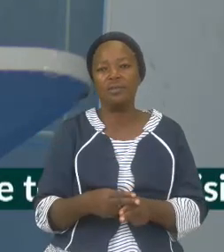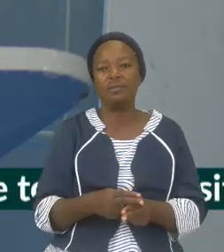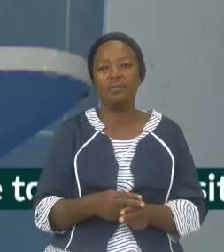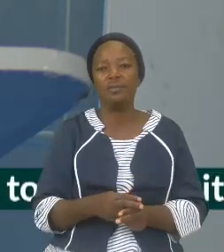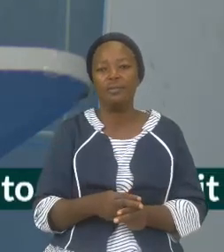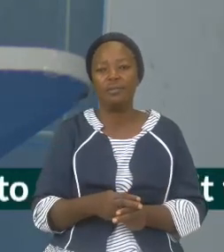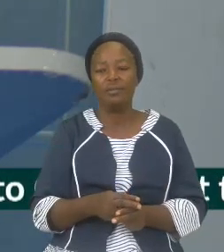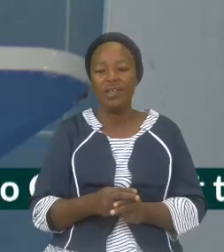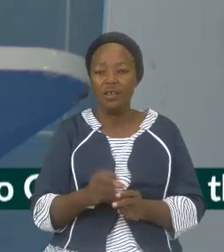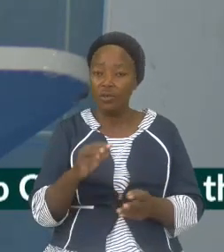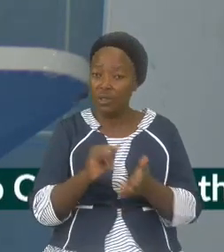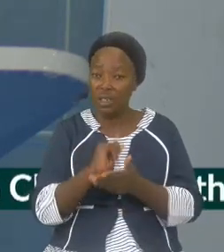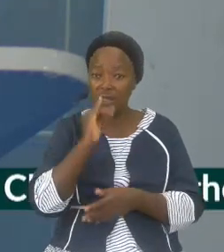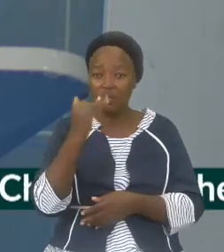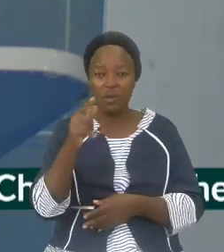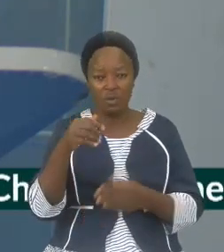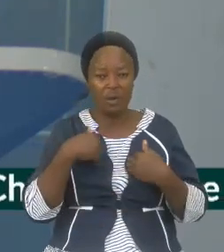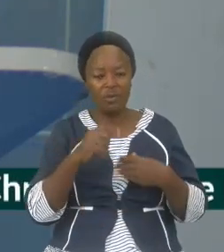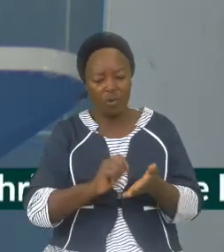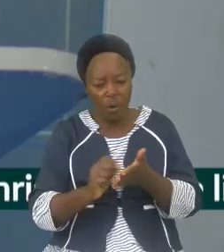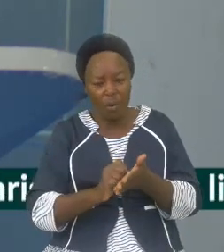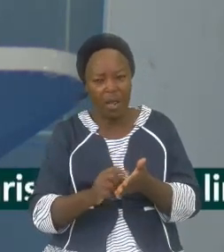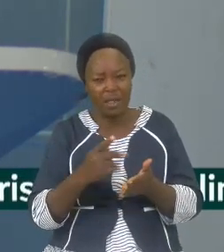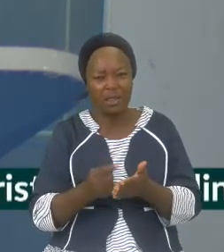So that's why you need to supply the correct